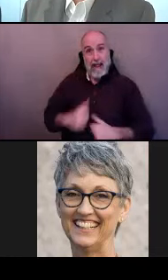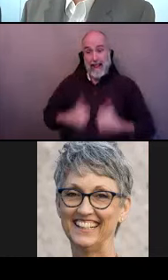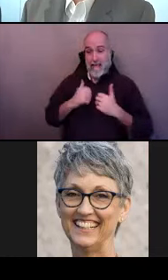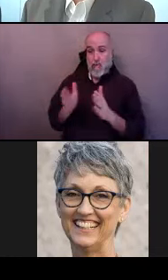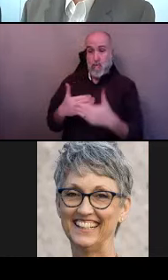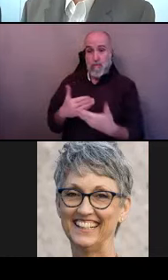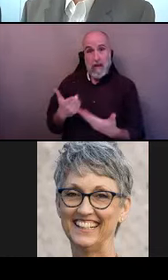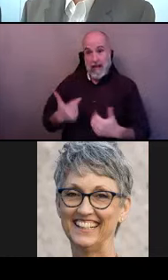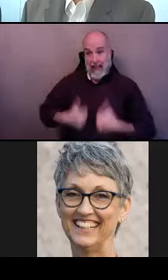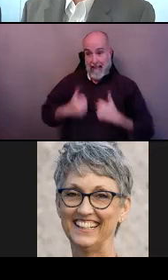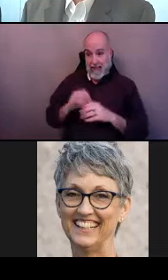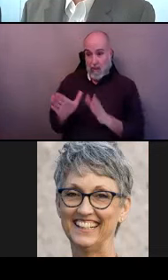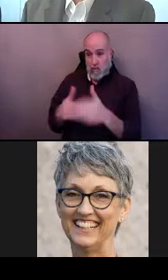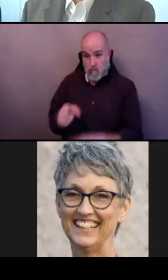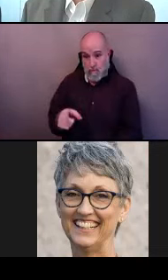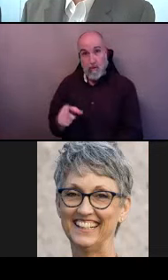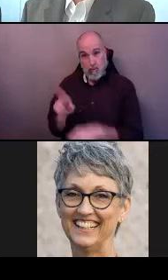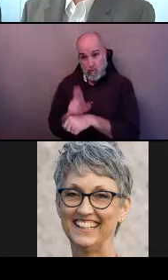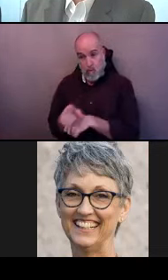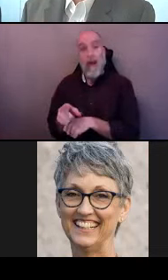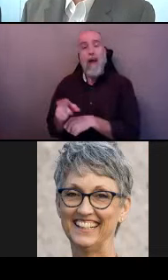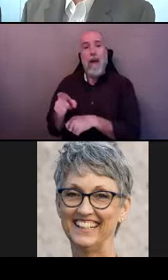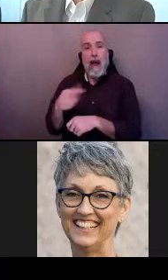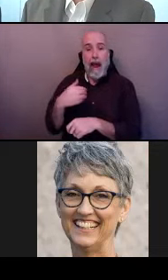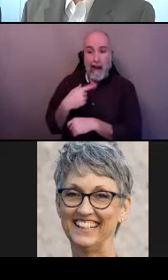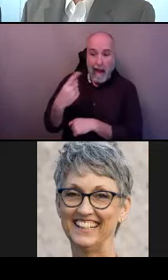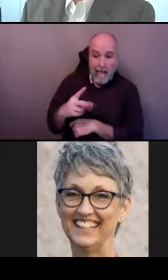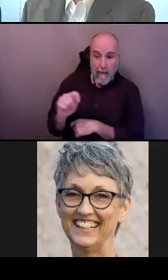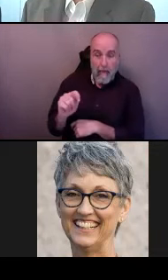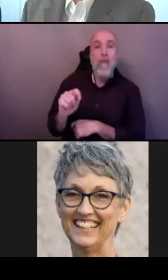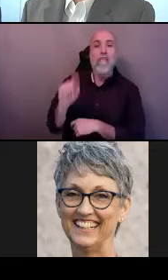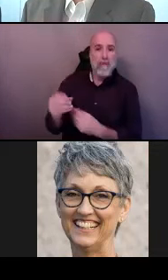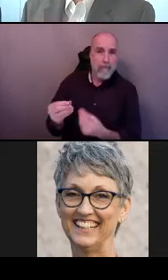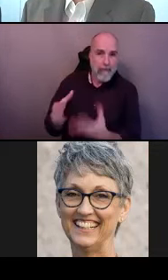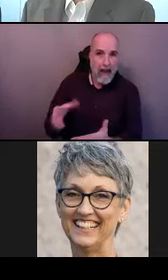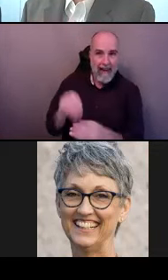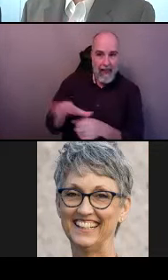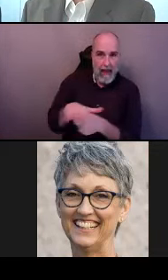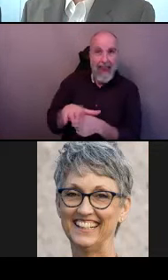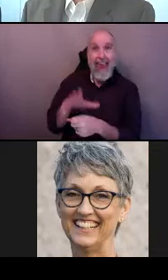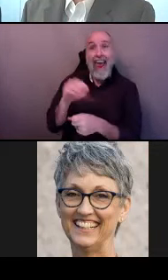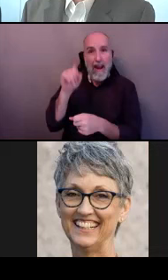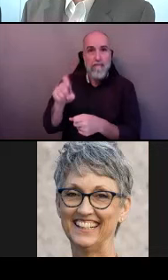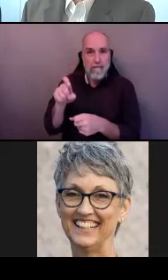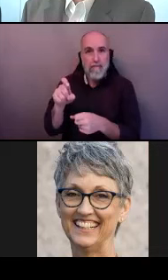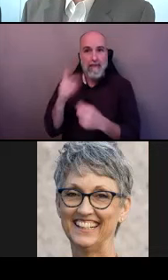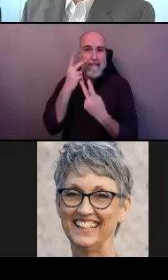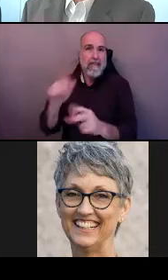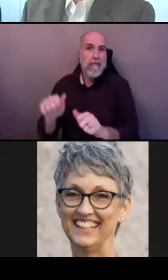because it is habitable, then a half bathroom does need to be provided and that space does need to be